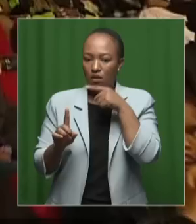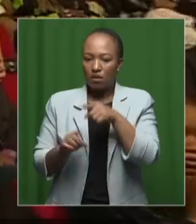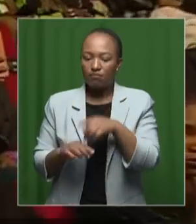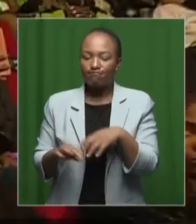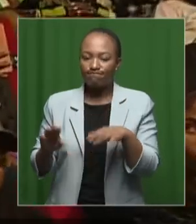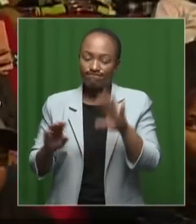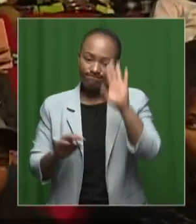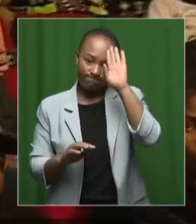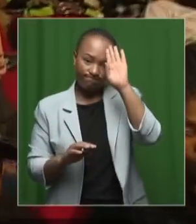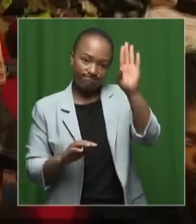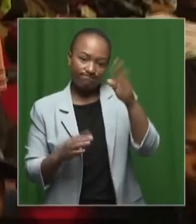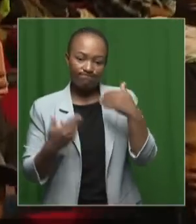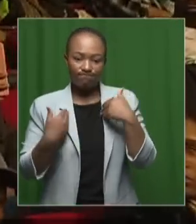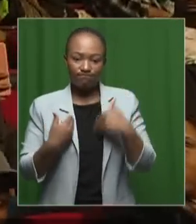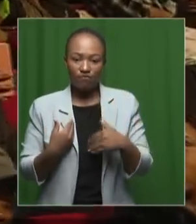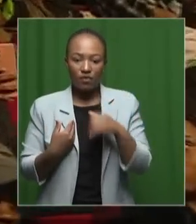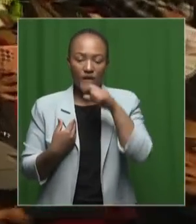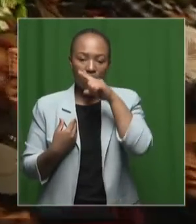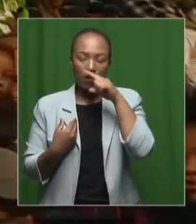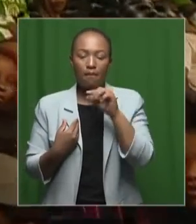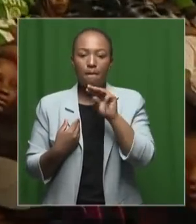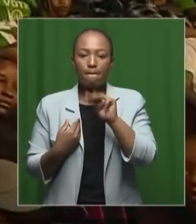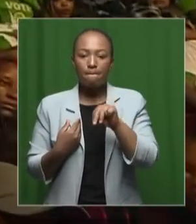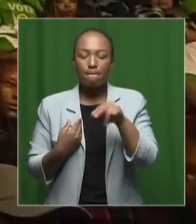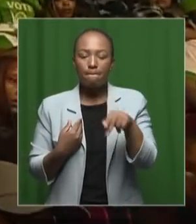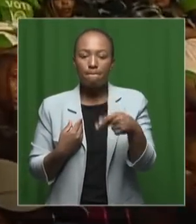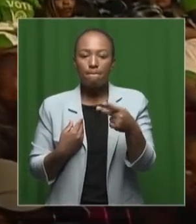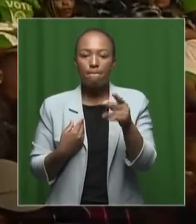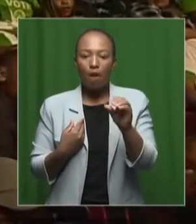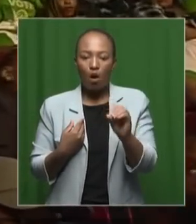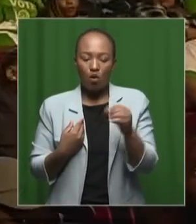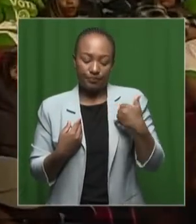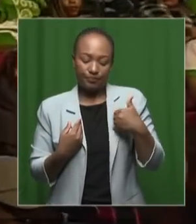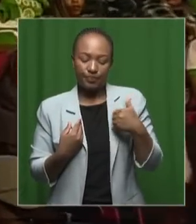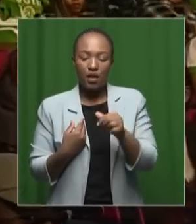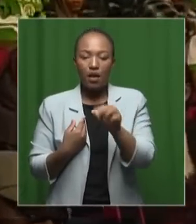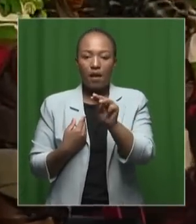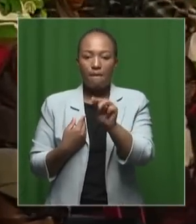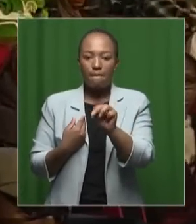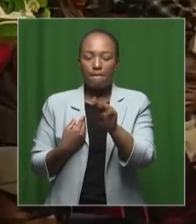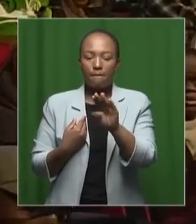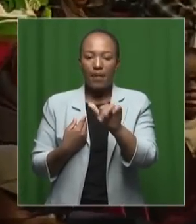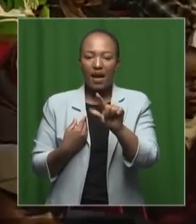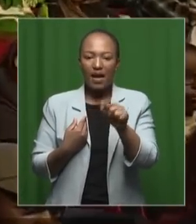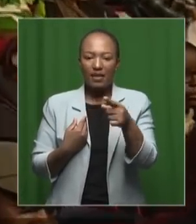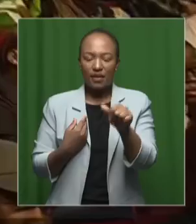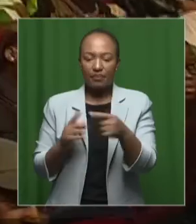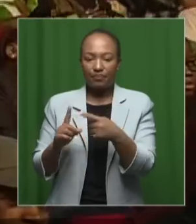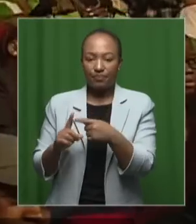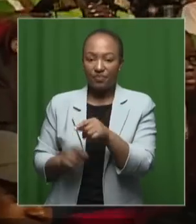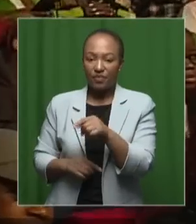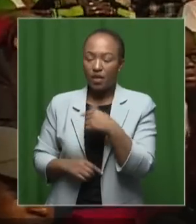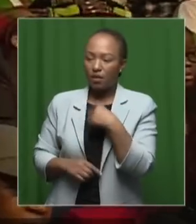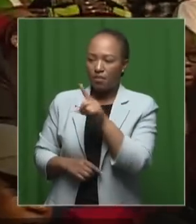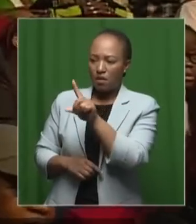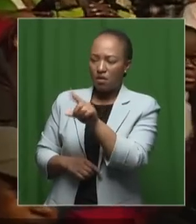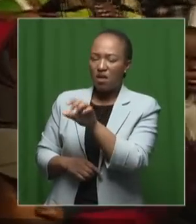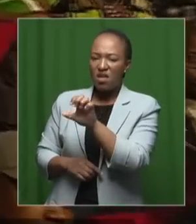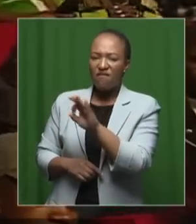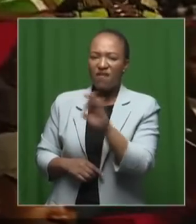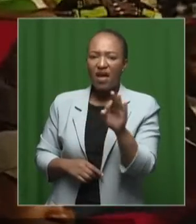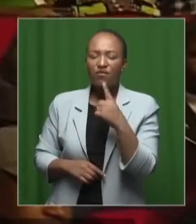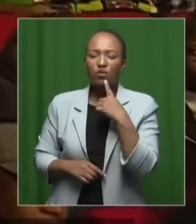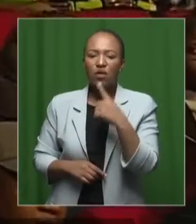good evening. My name is Mpombata. So my question goes to the EFF. You guys are talking about the